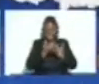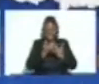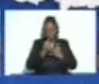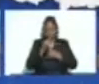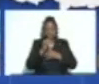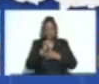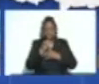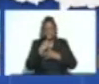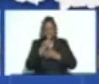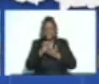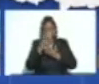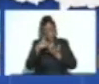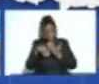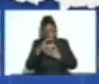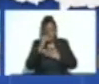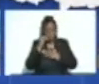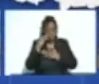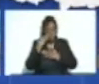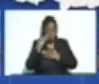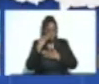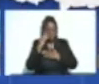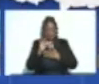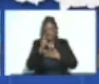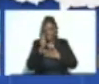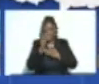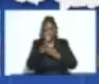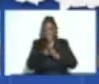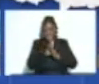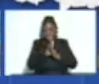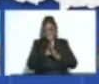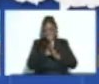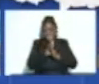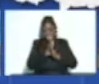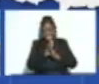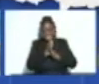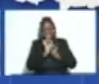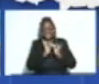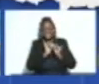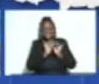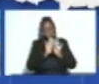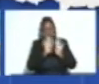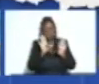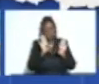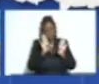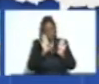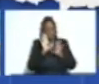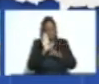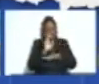Post office staff were allowed to go home. Other businesses at the Town Center Mall remained open.